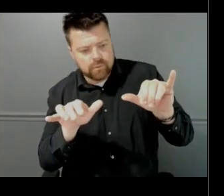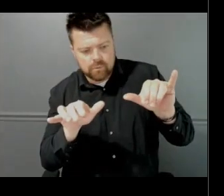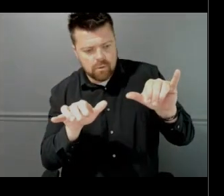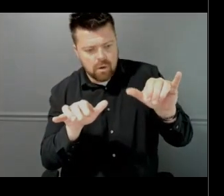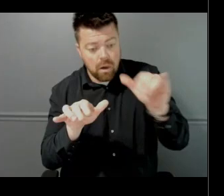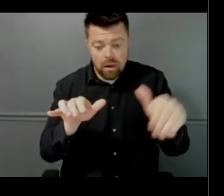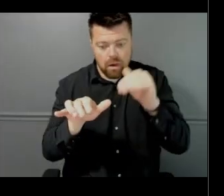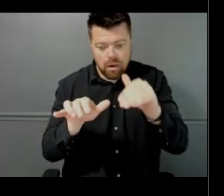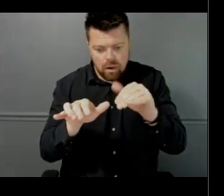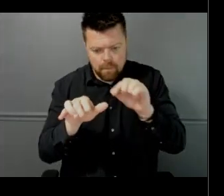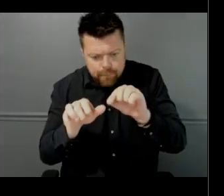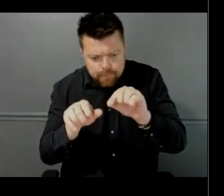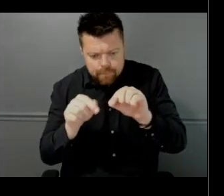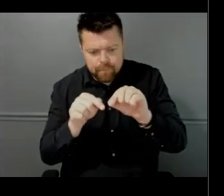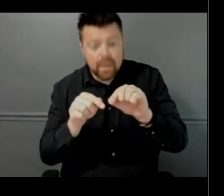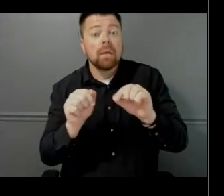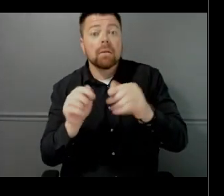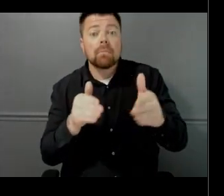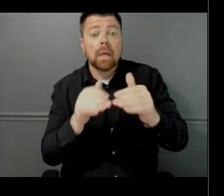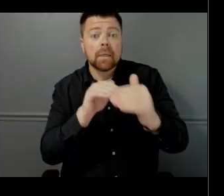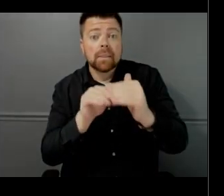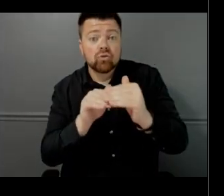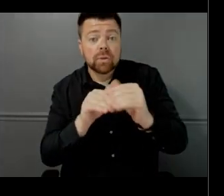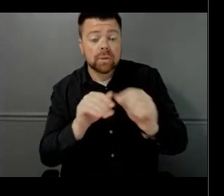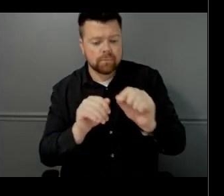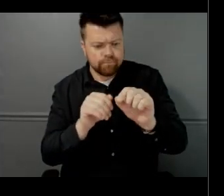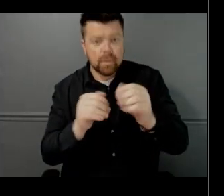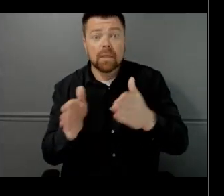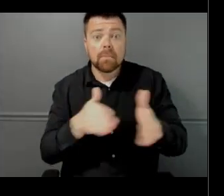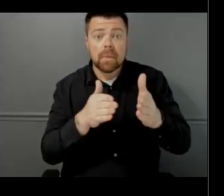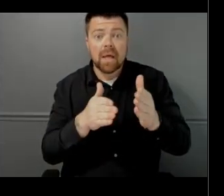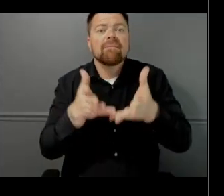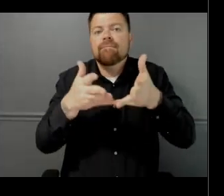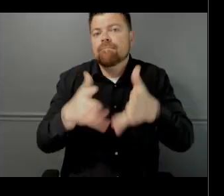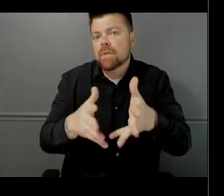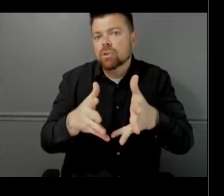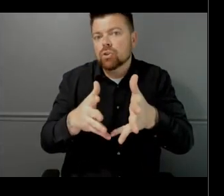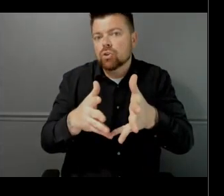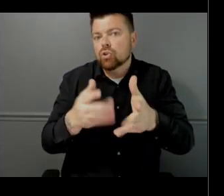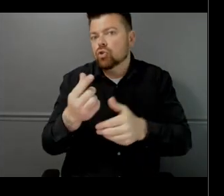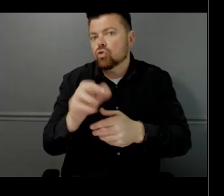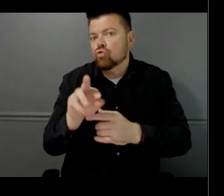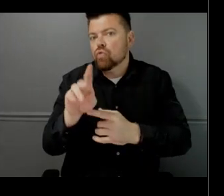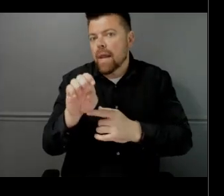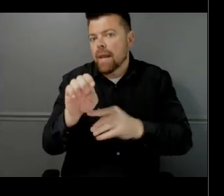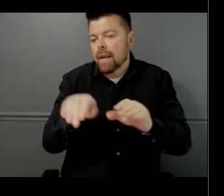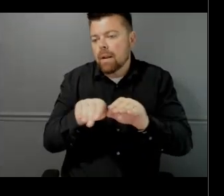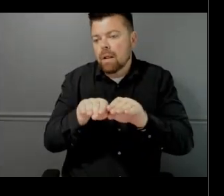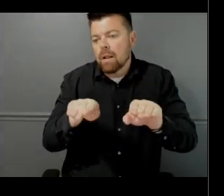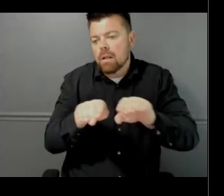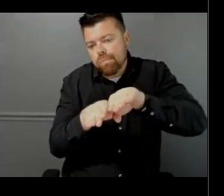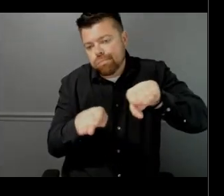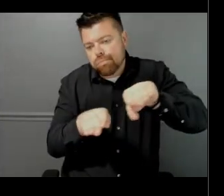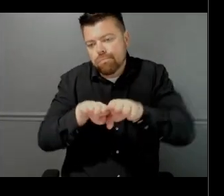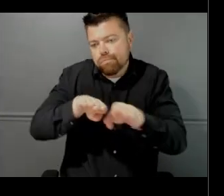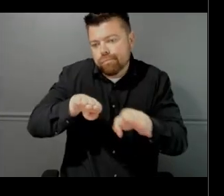planned entrance at the planned finished grade elevation to